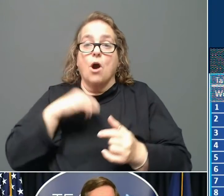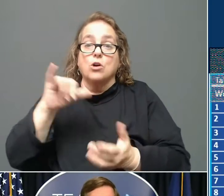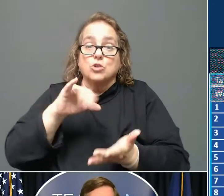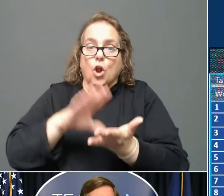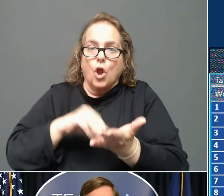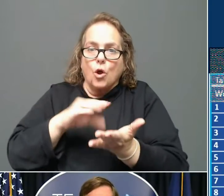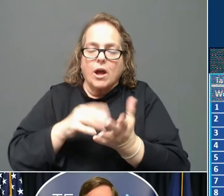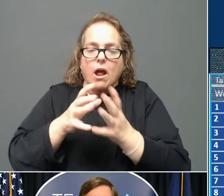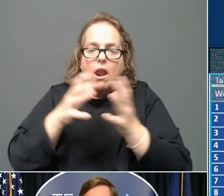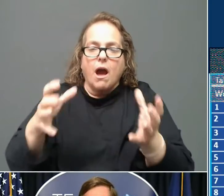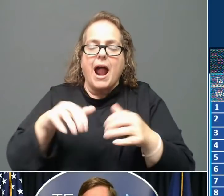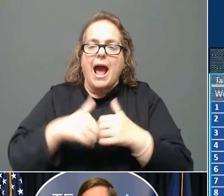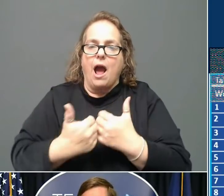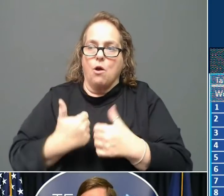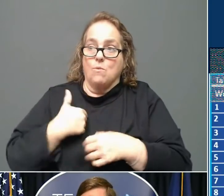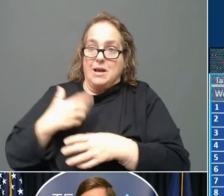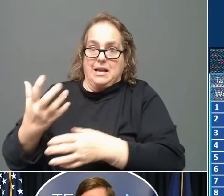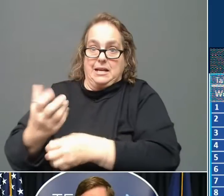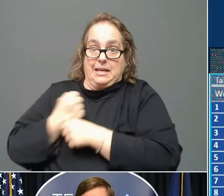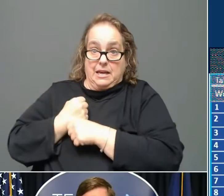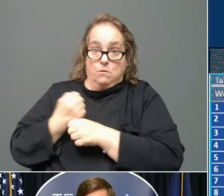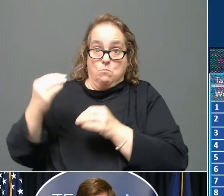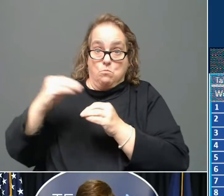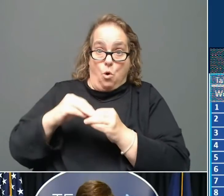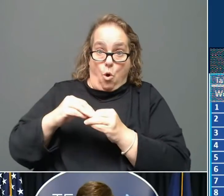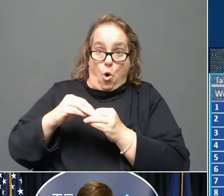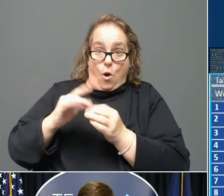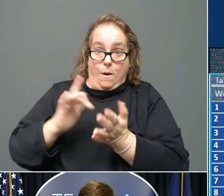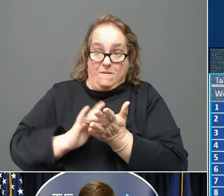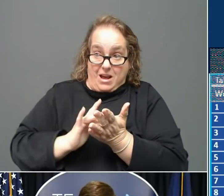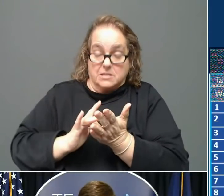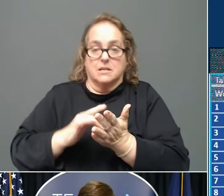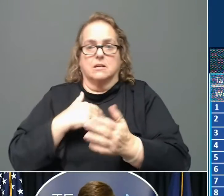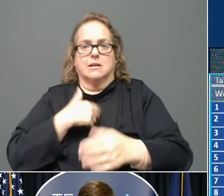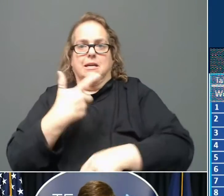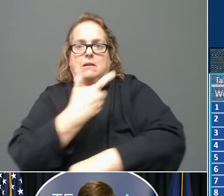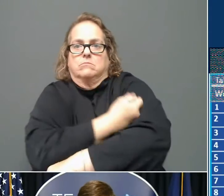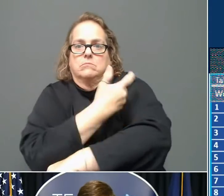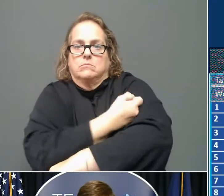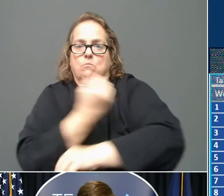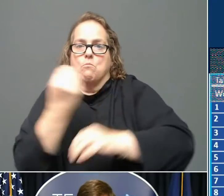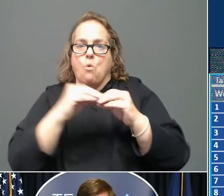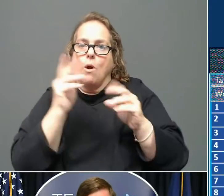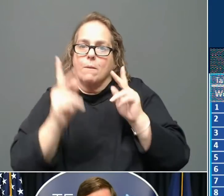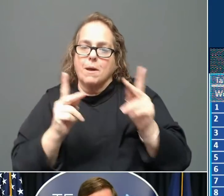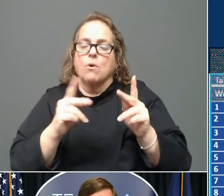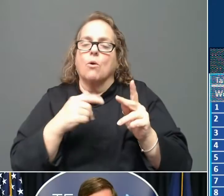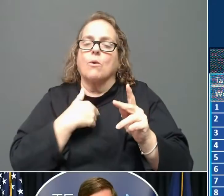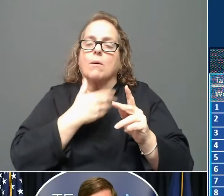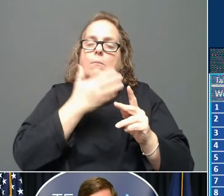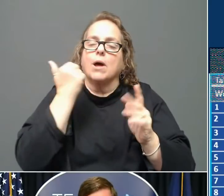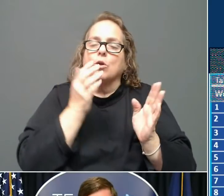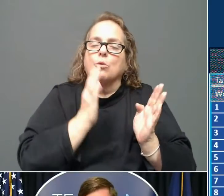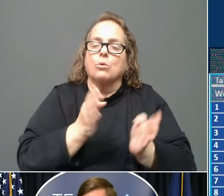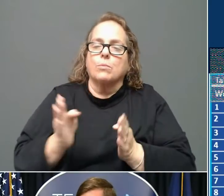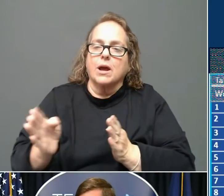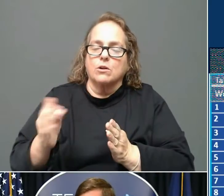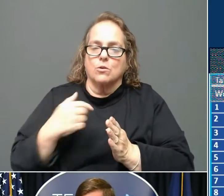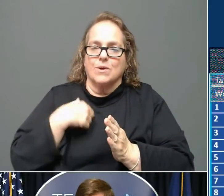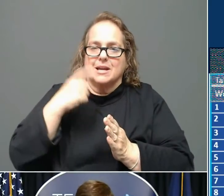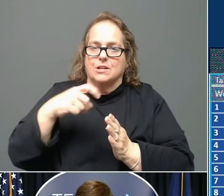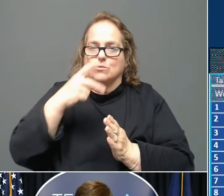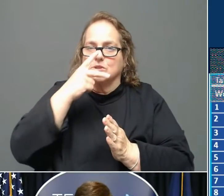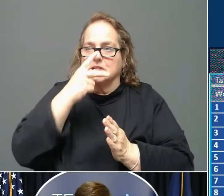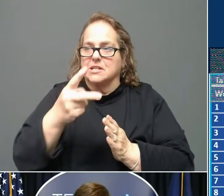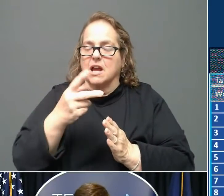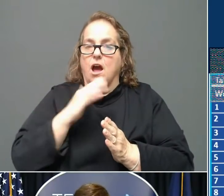more vaccine and get it into people's arms. It's going to better prepare us for what we are going to see coming forward, which is even more exciting.